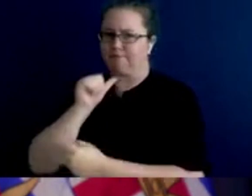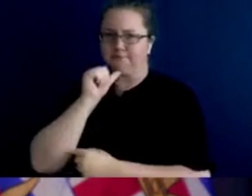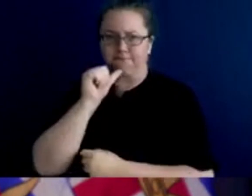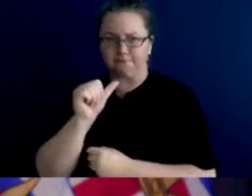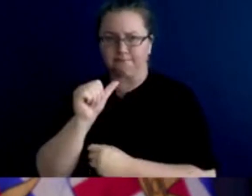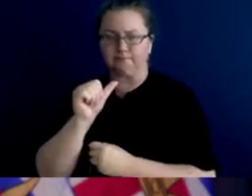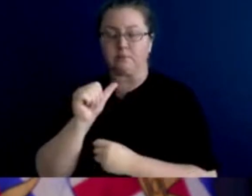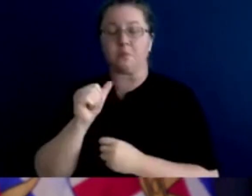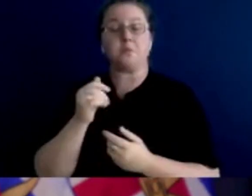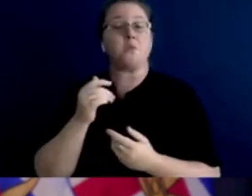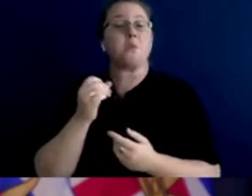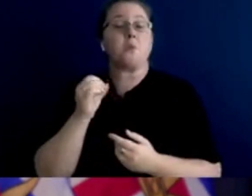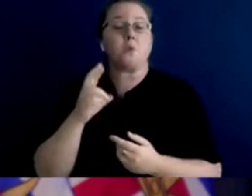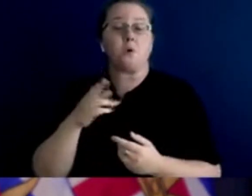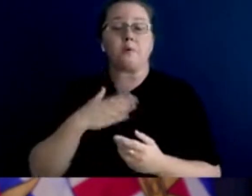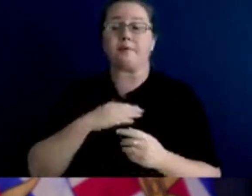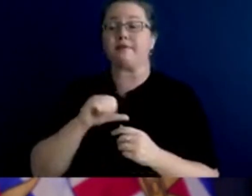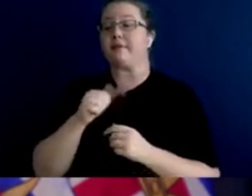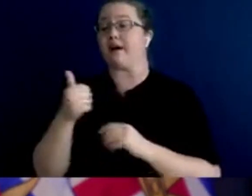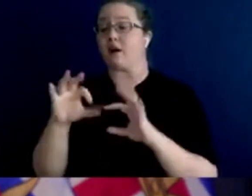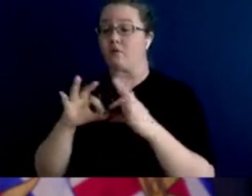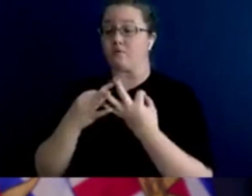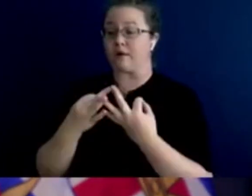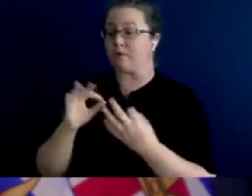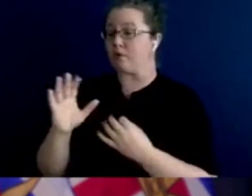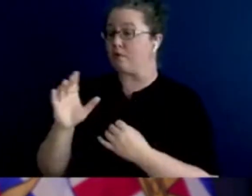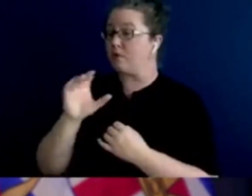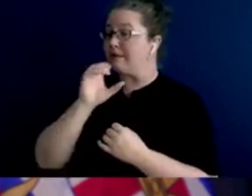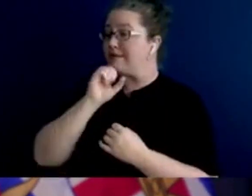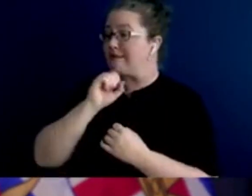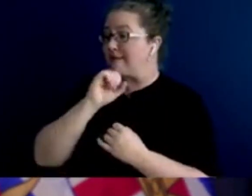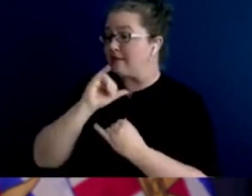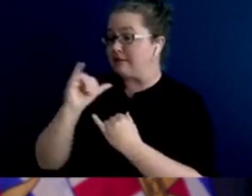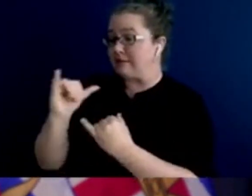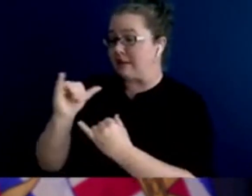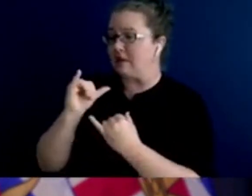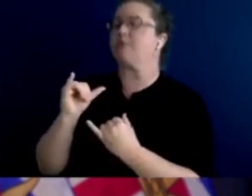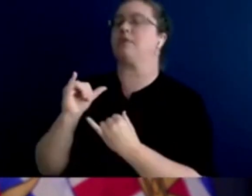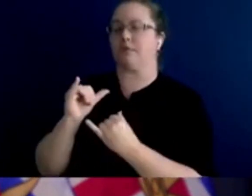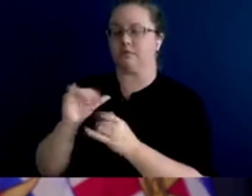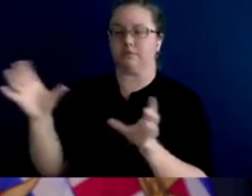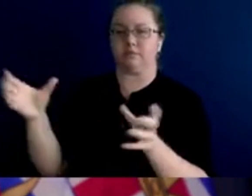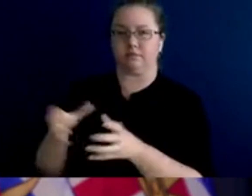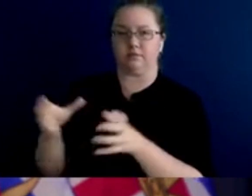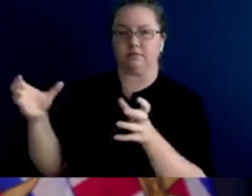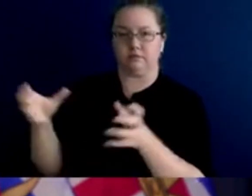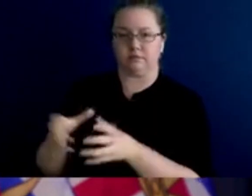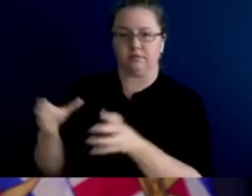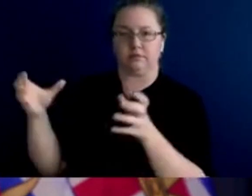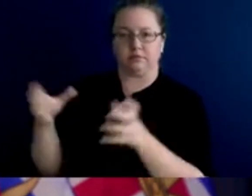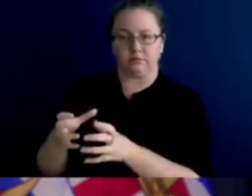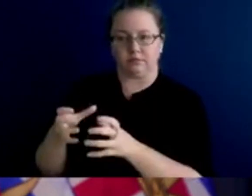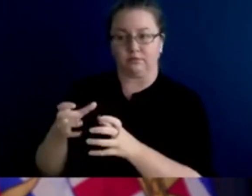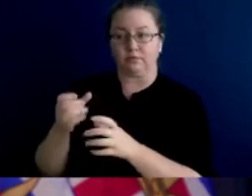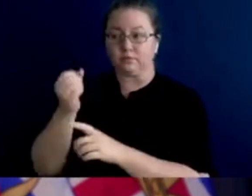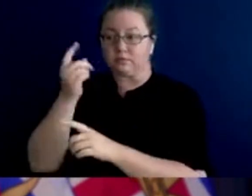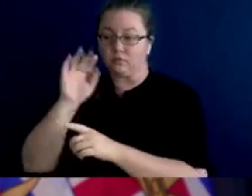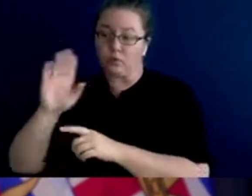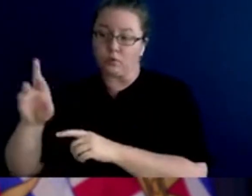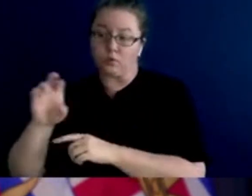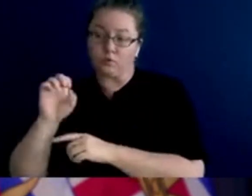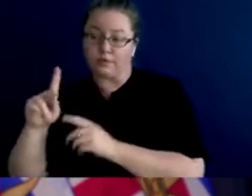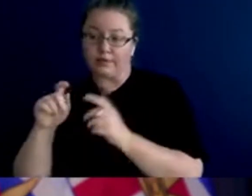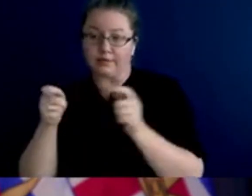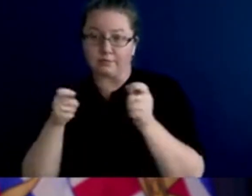now. If you're thinking about your household safe six, then you want to pick one or two close friends or other families